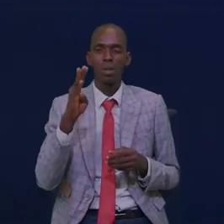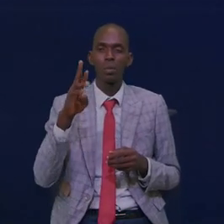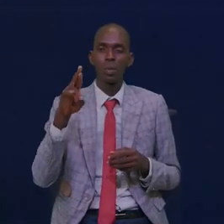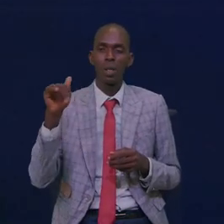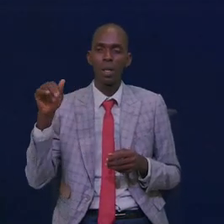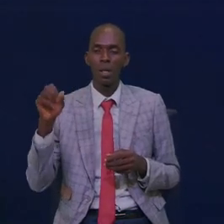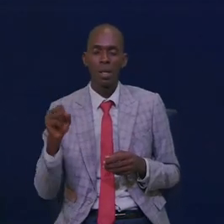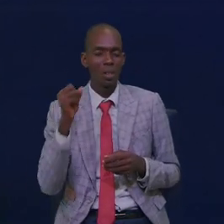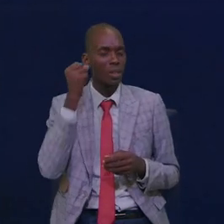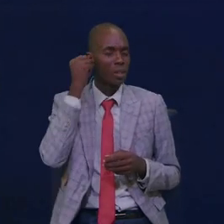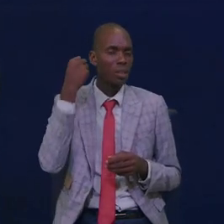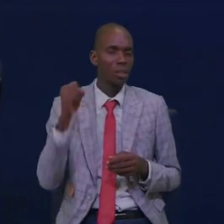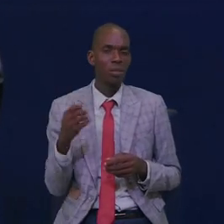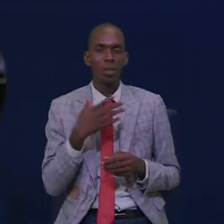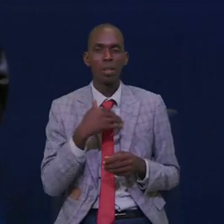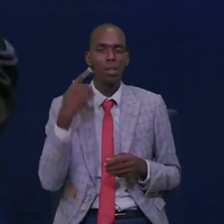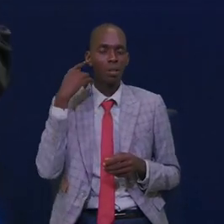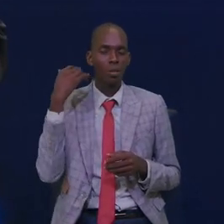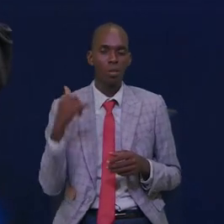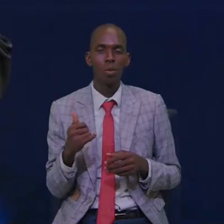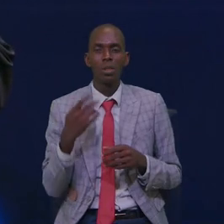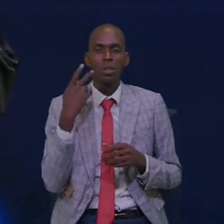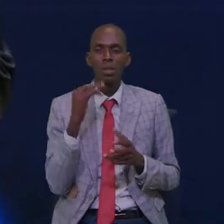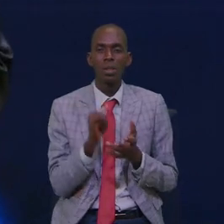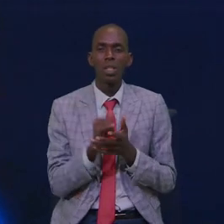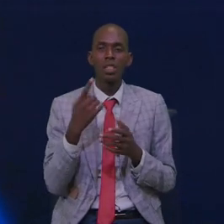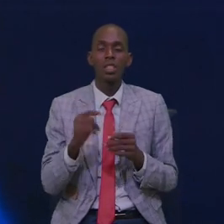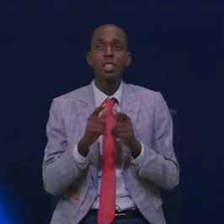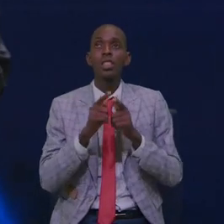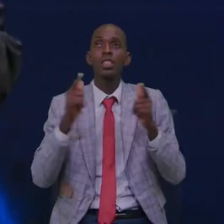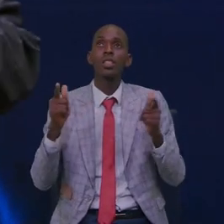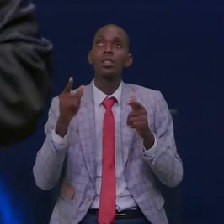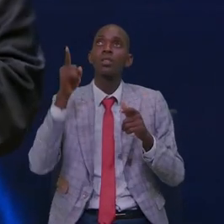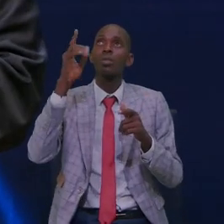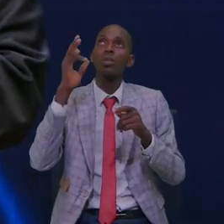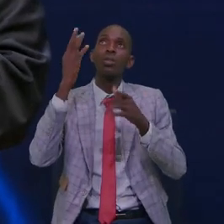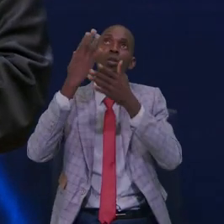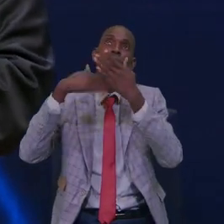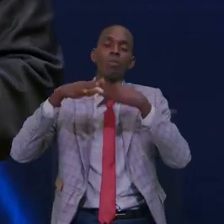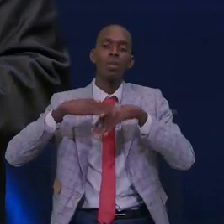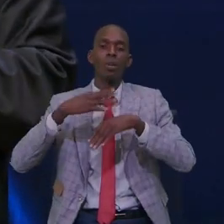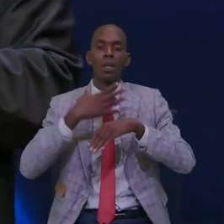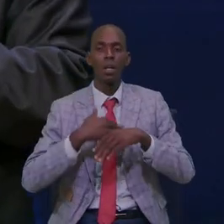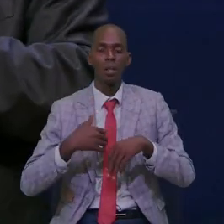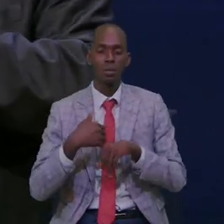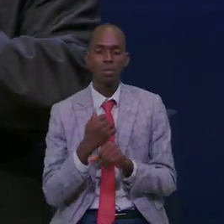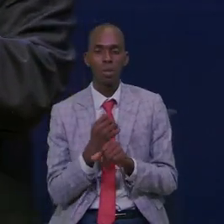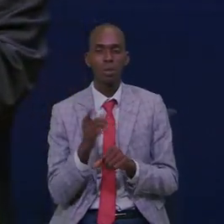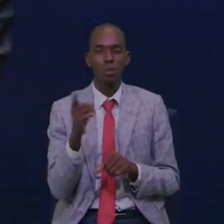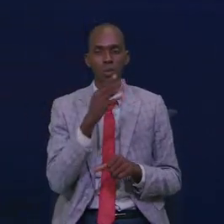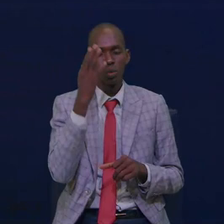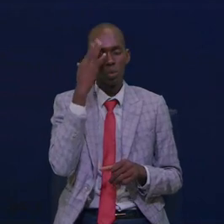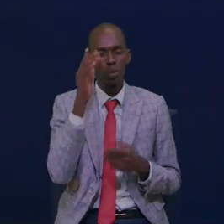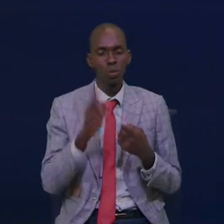gold, the great God of heaven, the great God has made known unto the king what